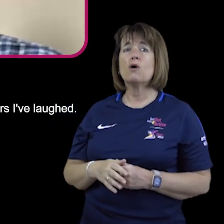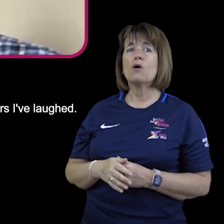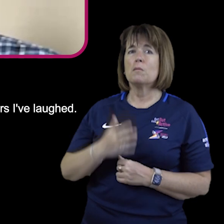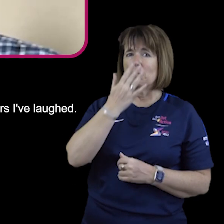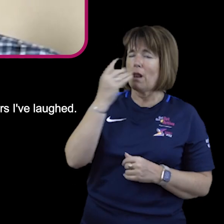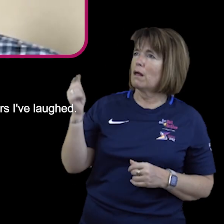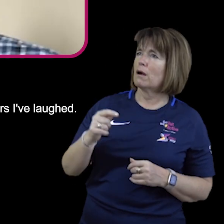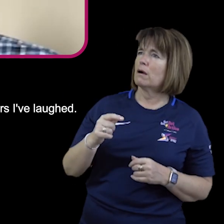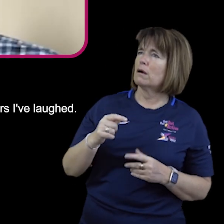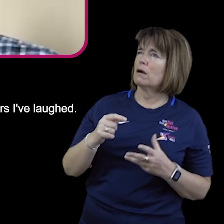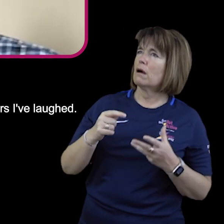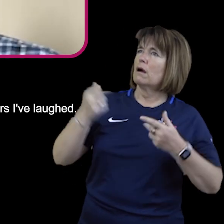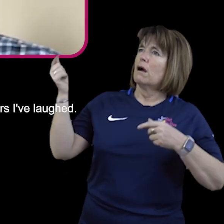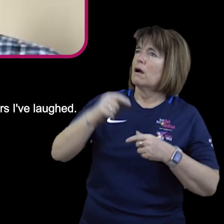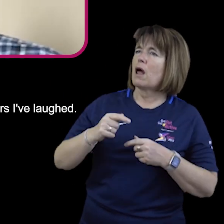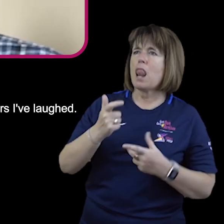you know,